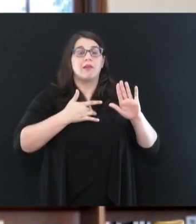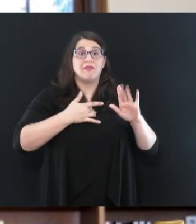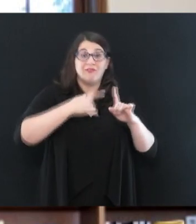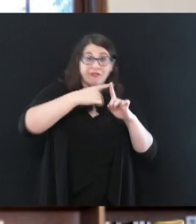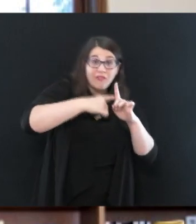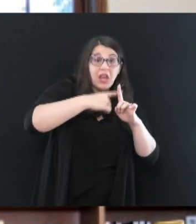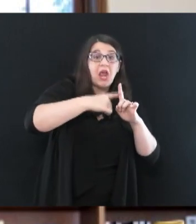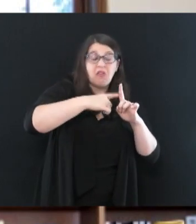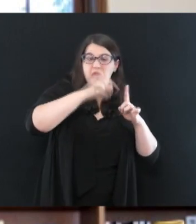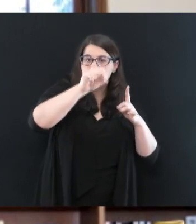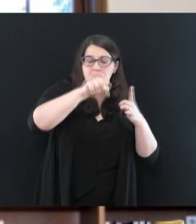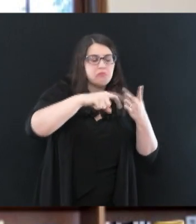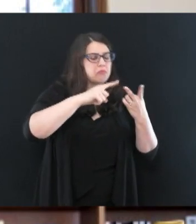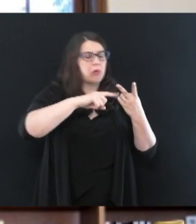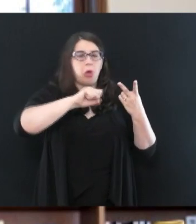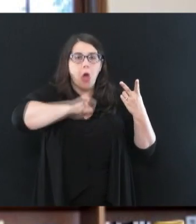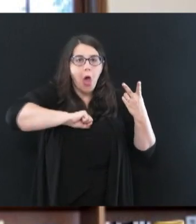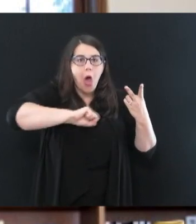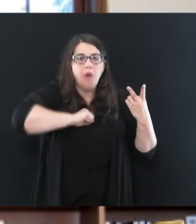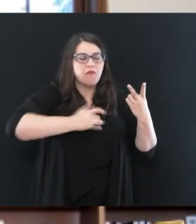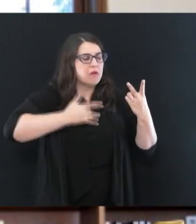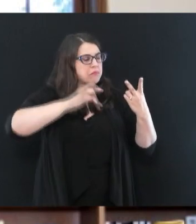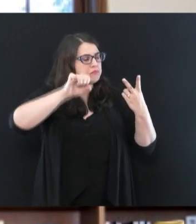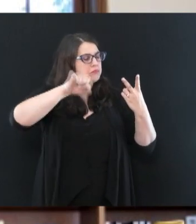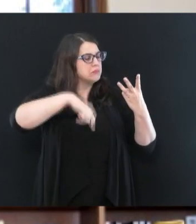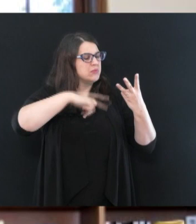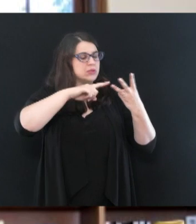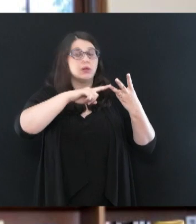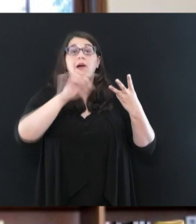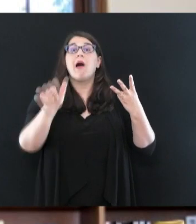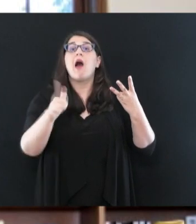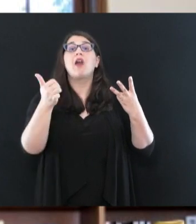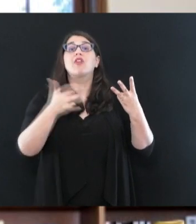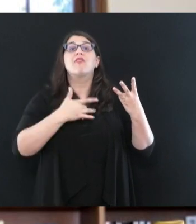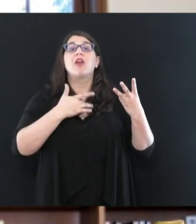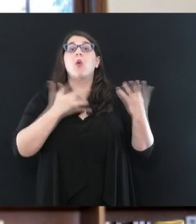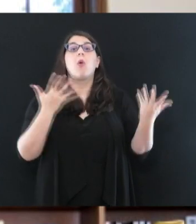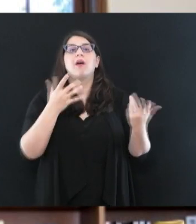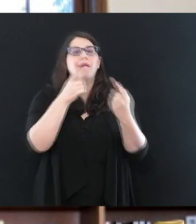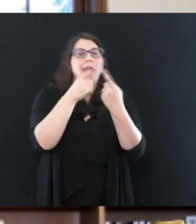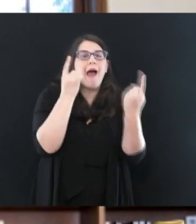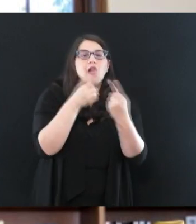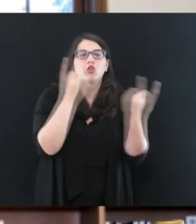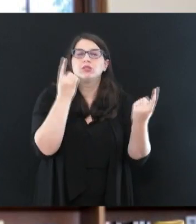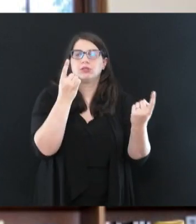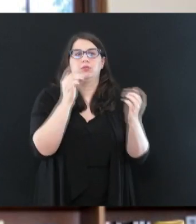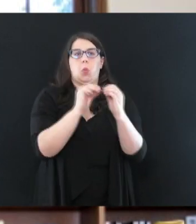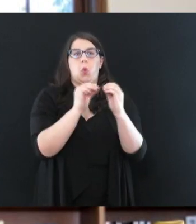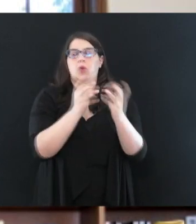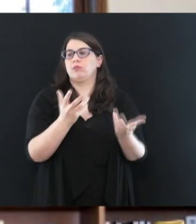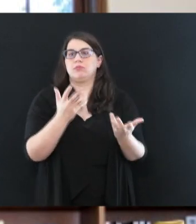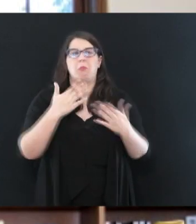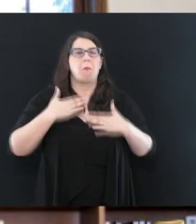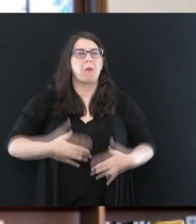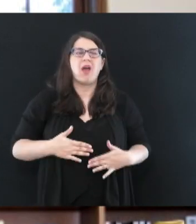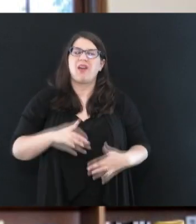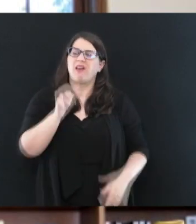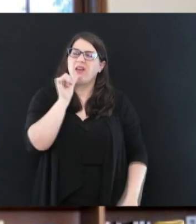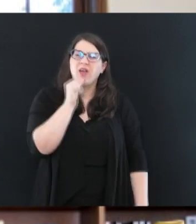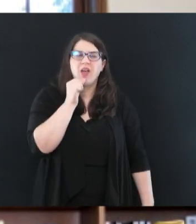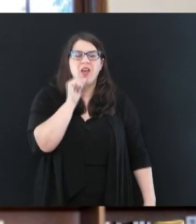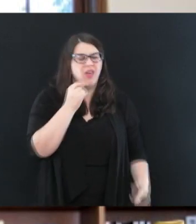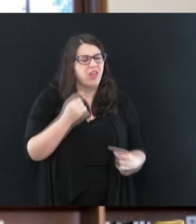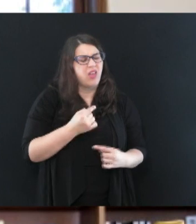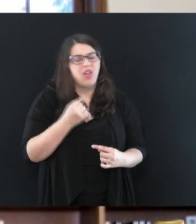reported. They're also noticing people have had symptoms such as allergies or body aches or general symptoms of just